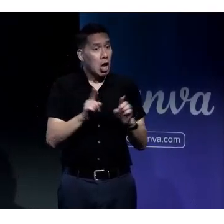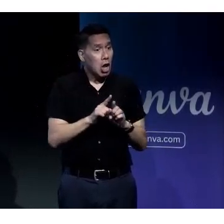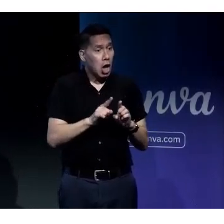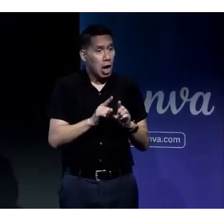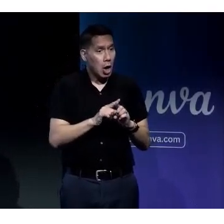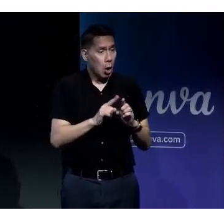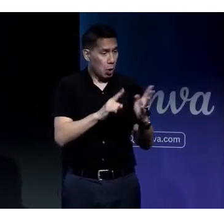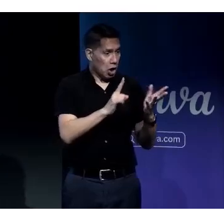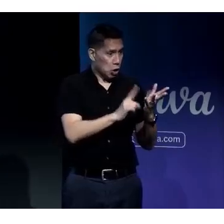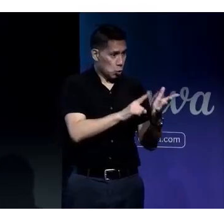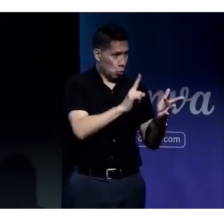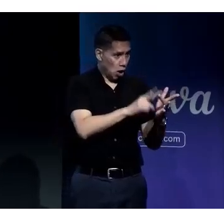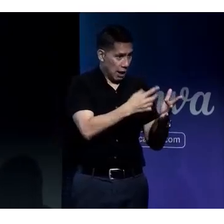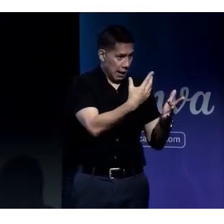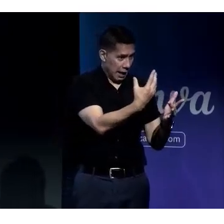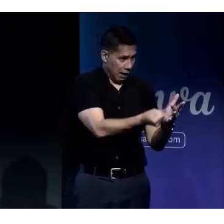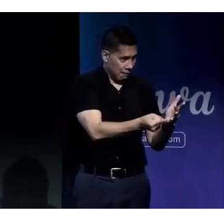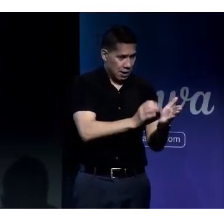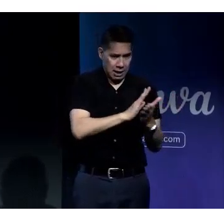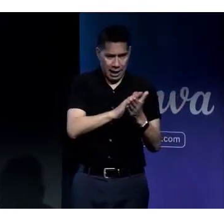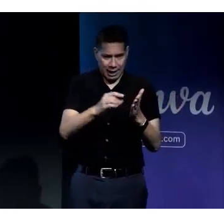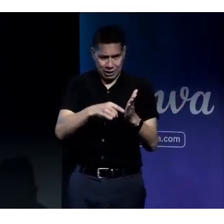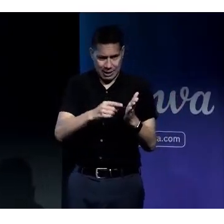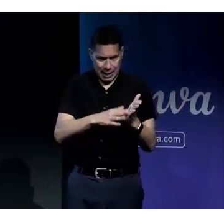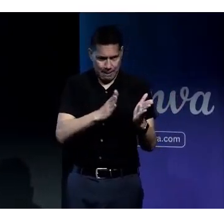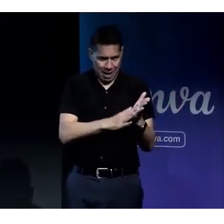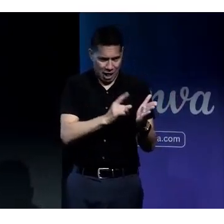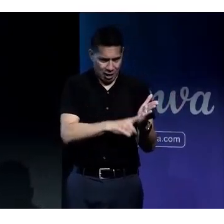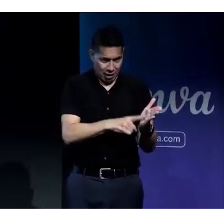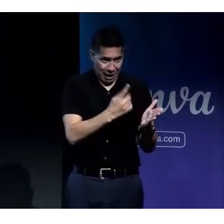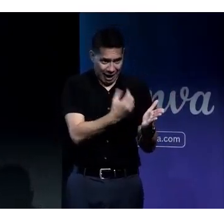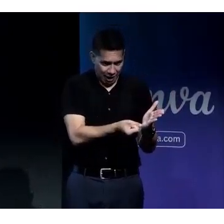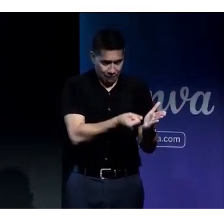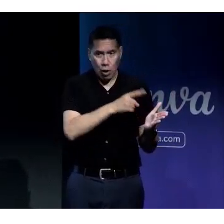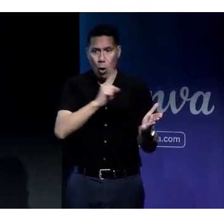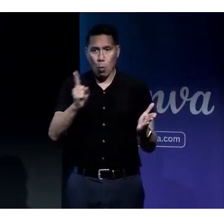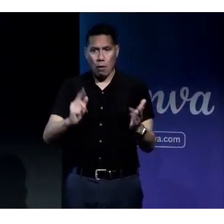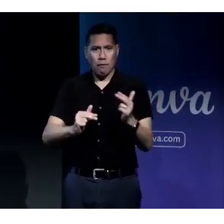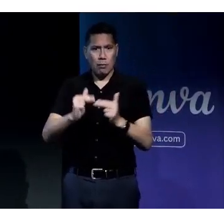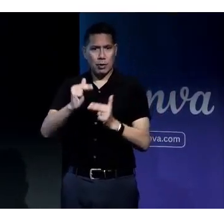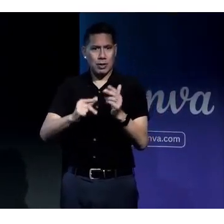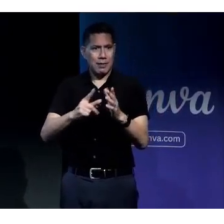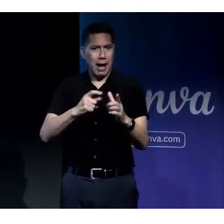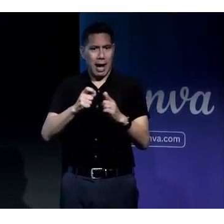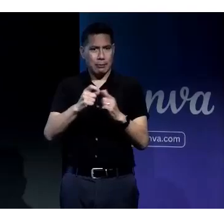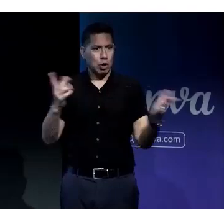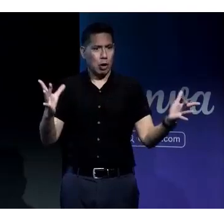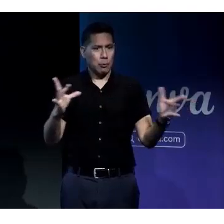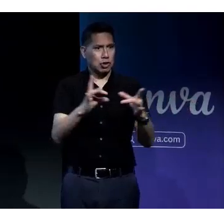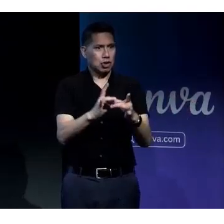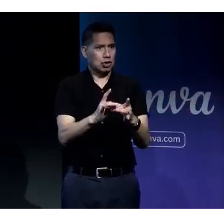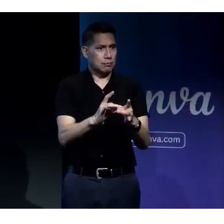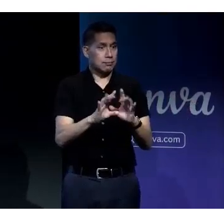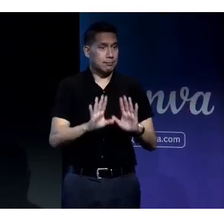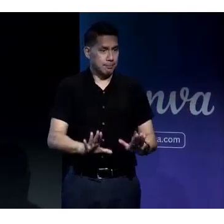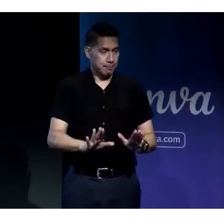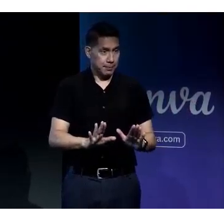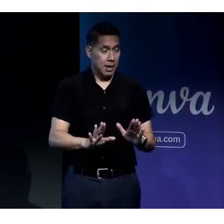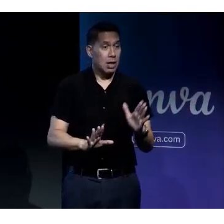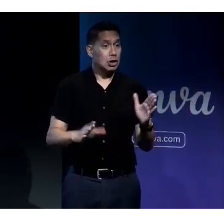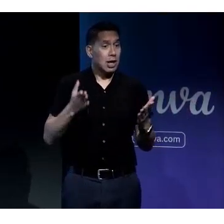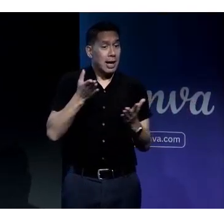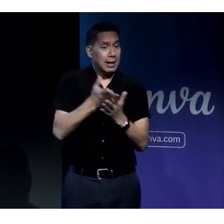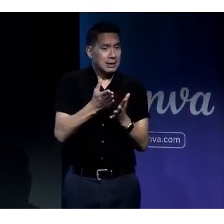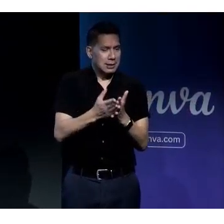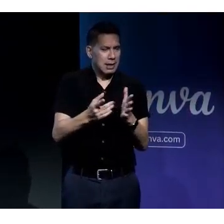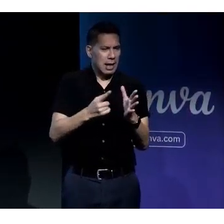what UI is available in HTML on the web and what UI is available for building native apps. So those native accessibility